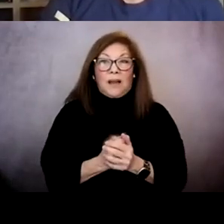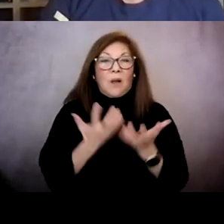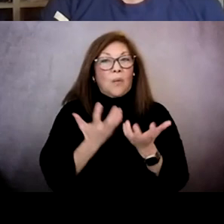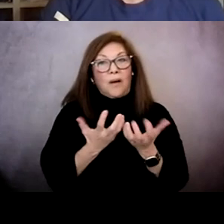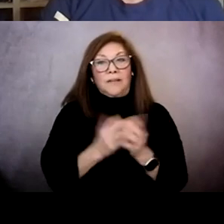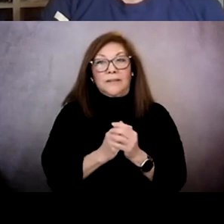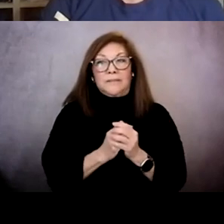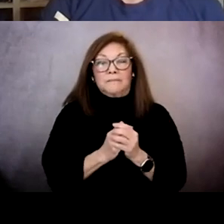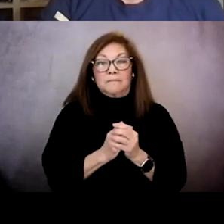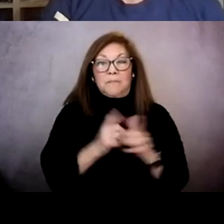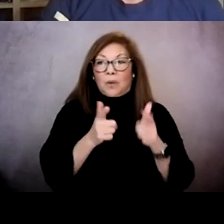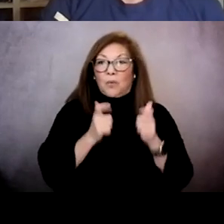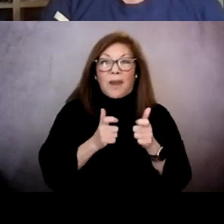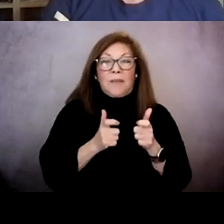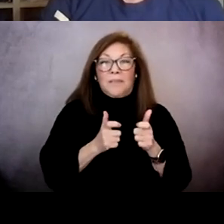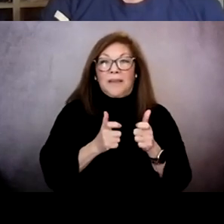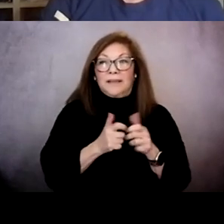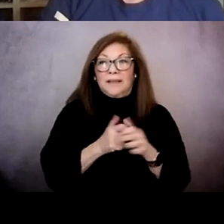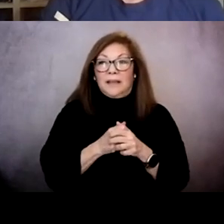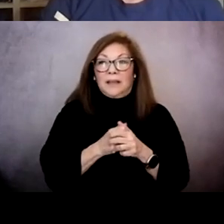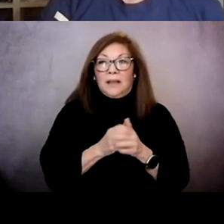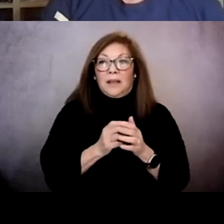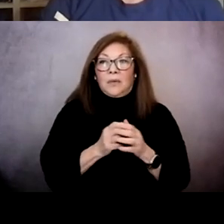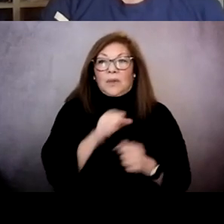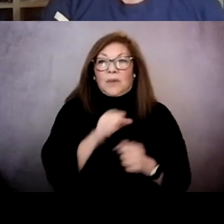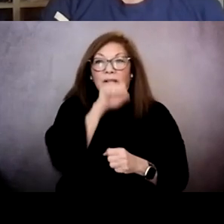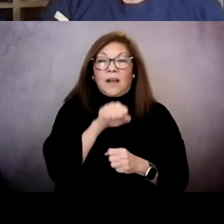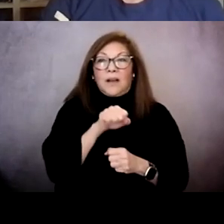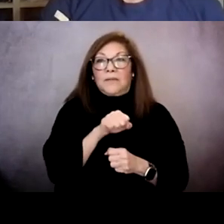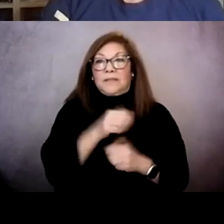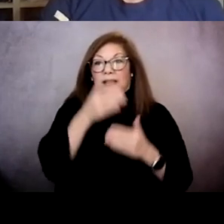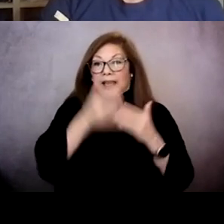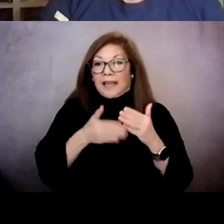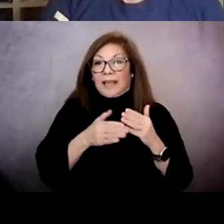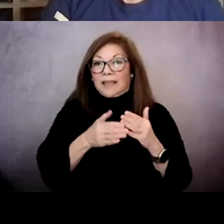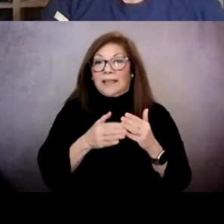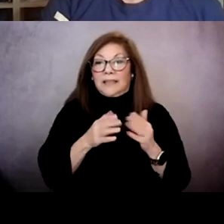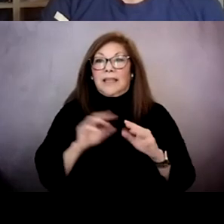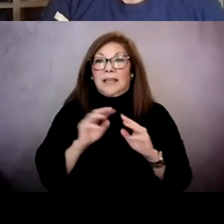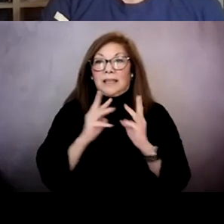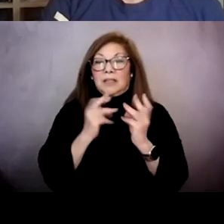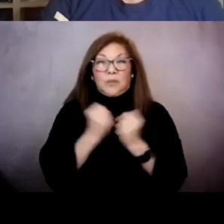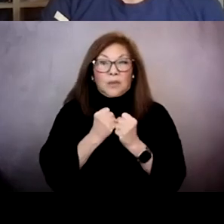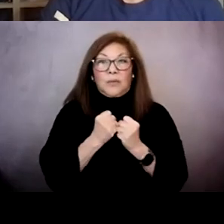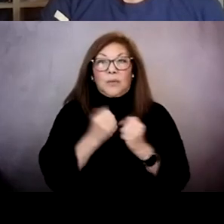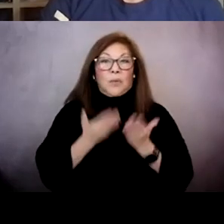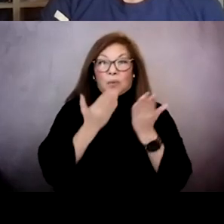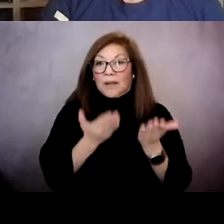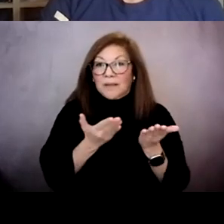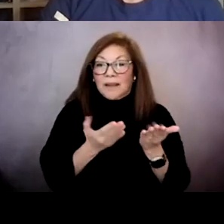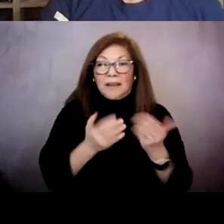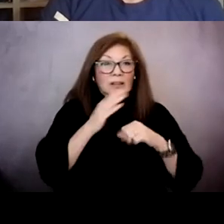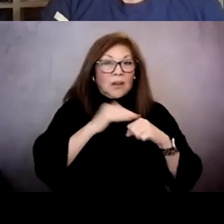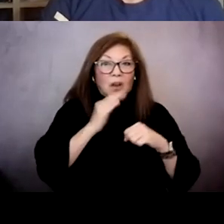very rapid fire round. We love to end these events just with sort of recommendations, which I always call just kind of calling